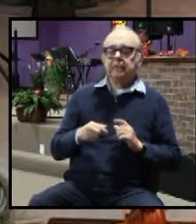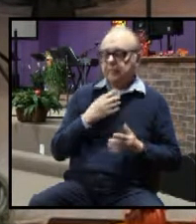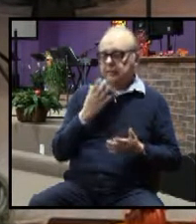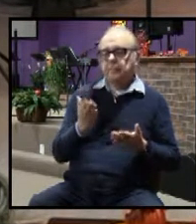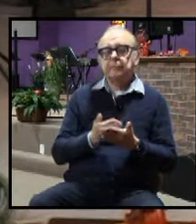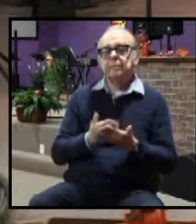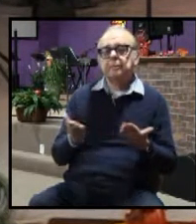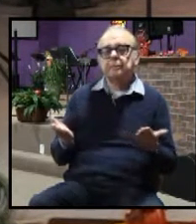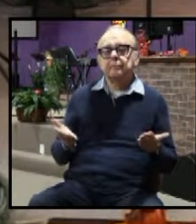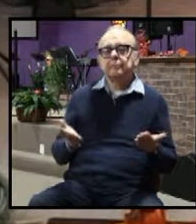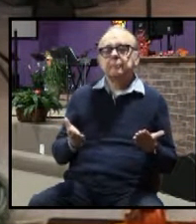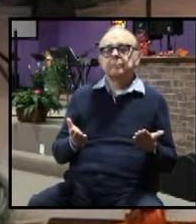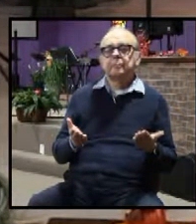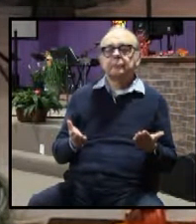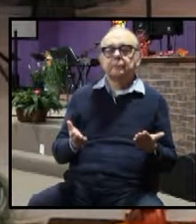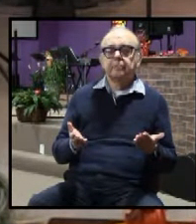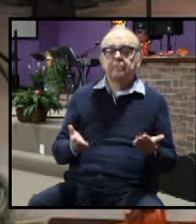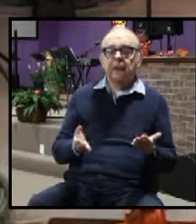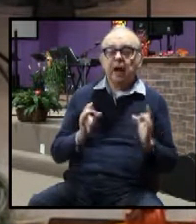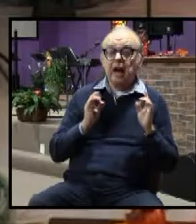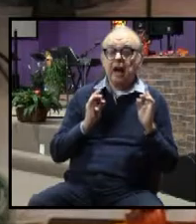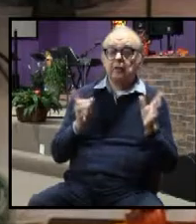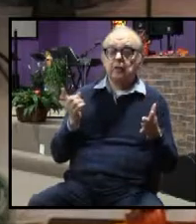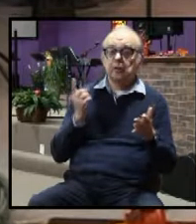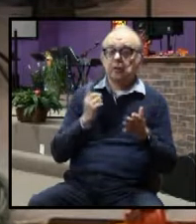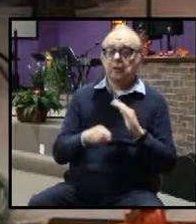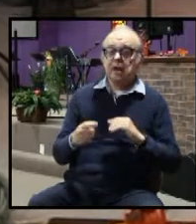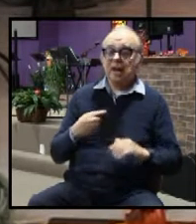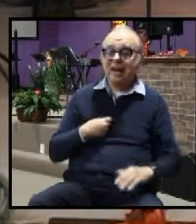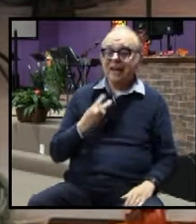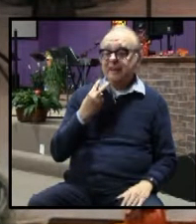And I can tell you something. I don't like what I saw.